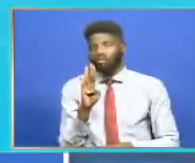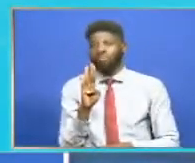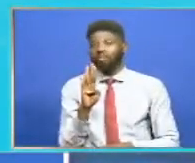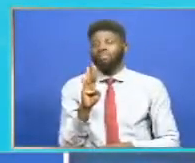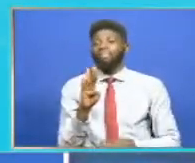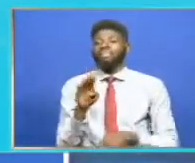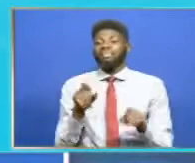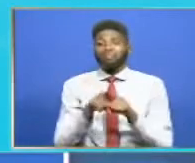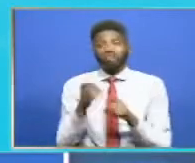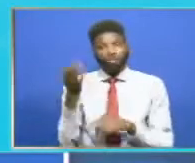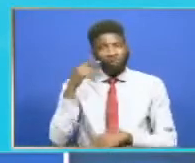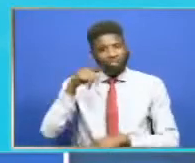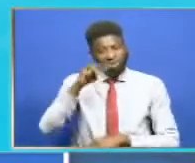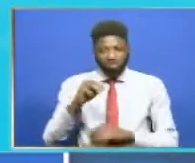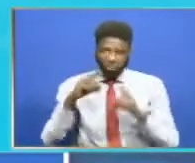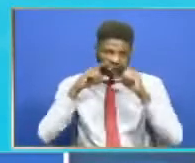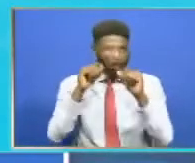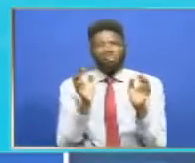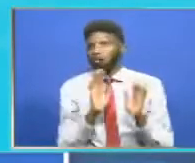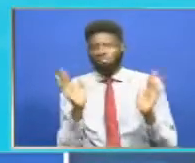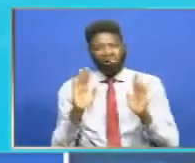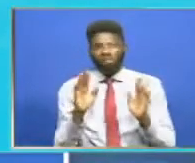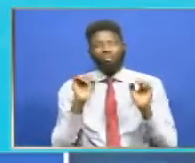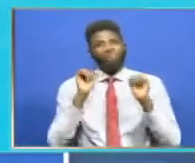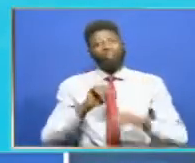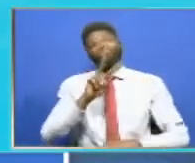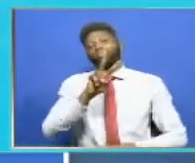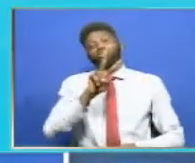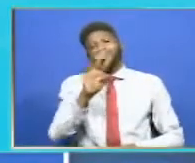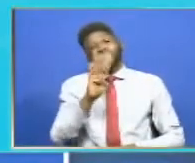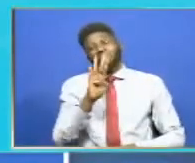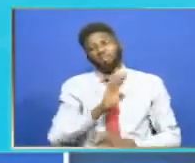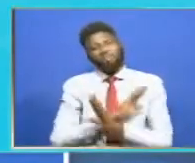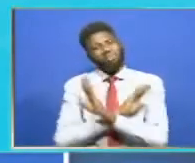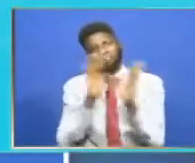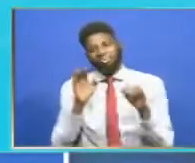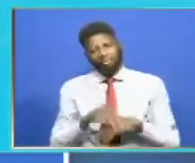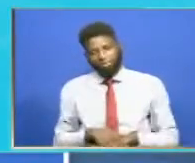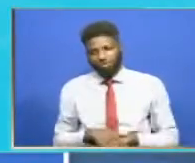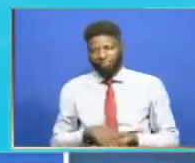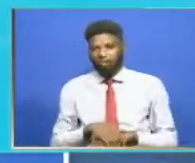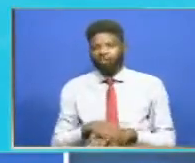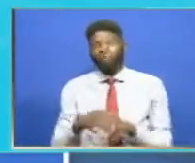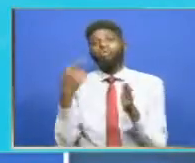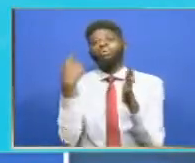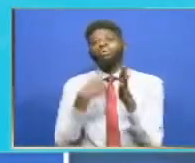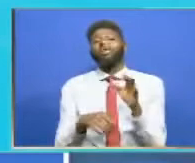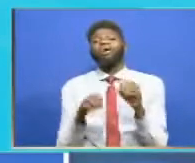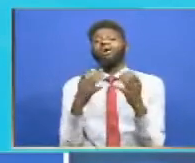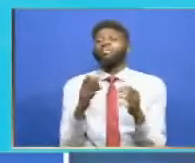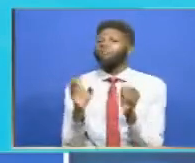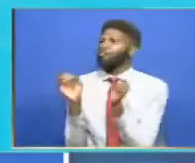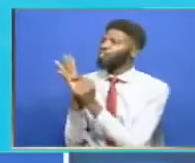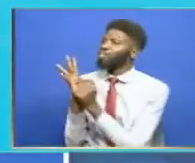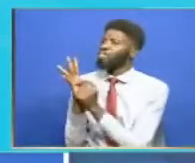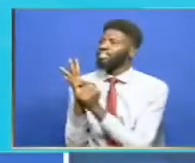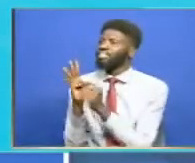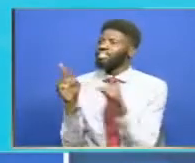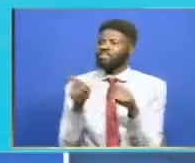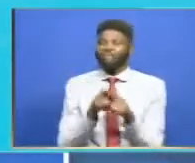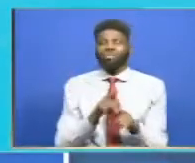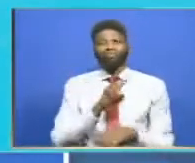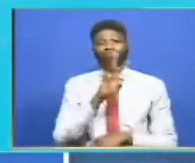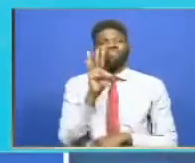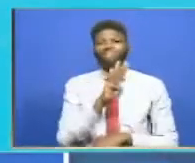premier talking about, no, it's about $2 billion. The cost, actually, the 14 and 2 billion seem